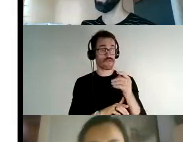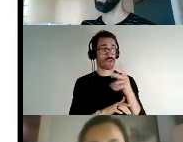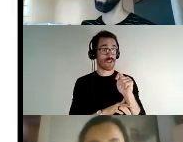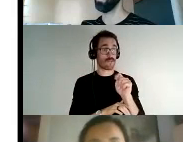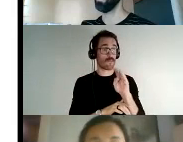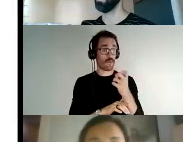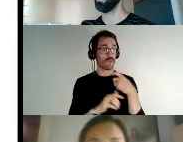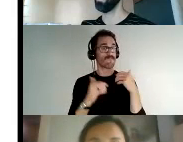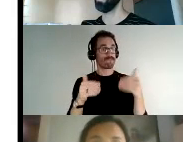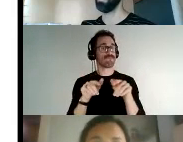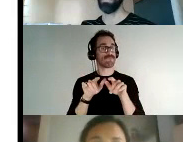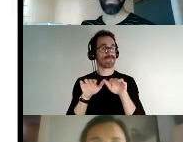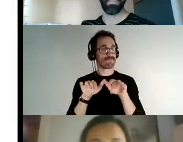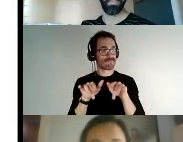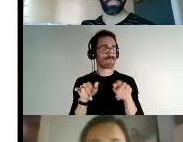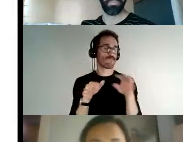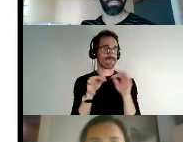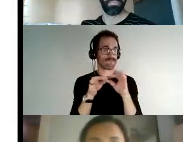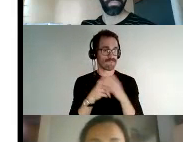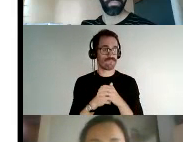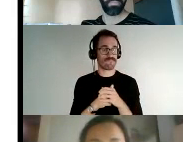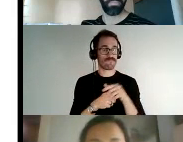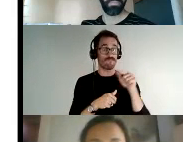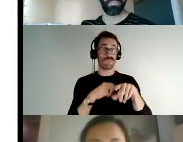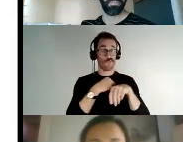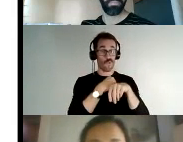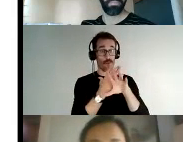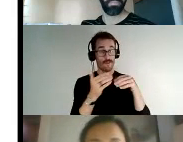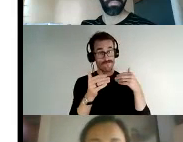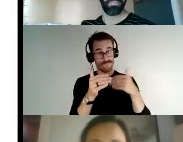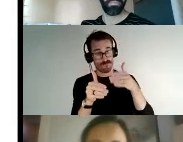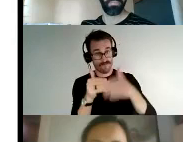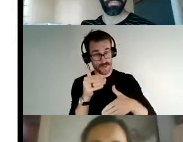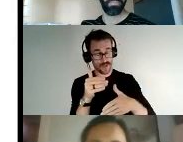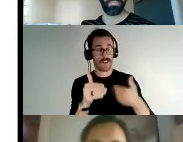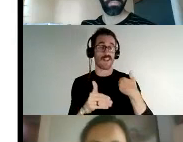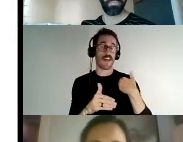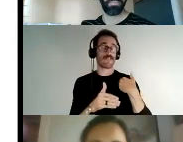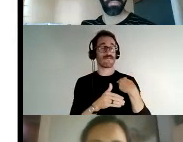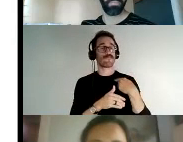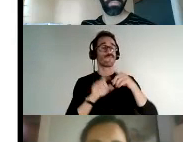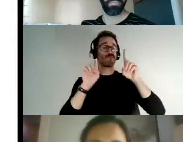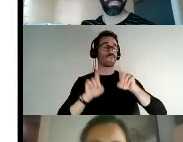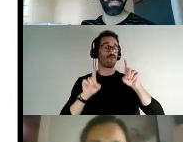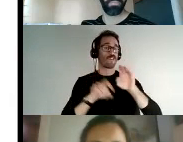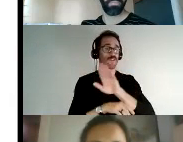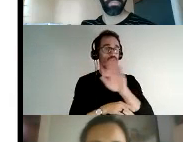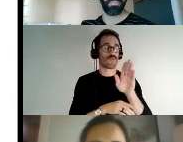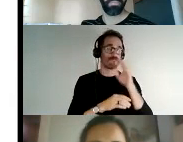everyone. You will get an evaluation survey after the webinar, so please fill that in. We really appreciate your